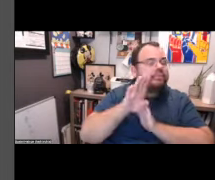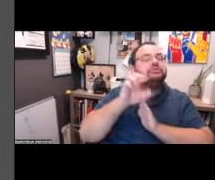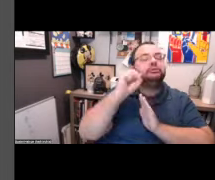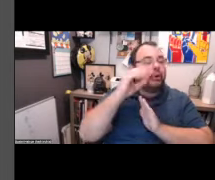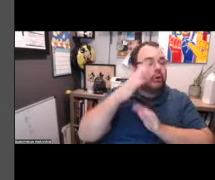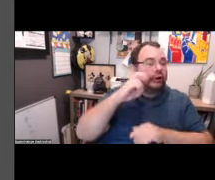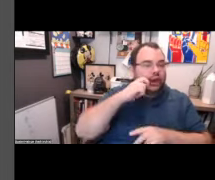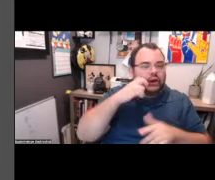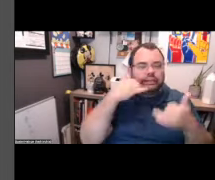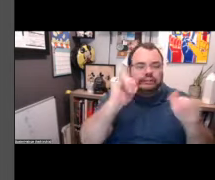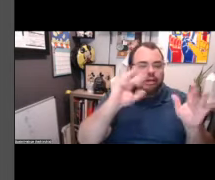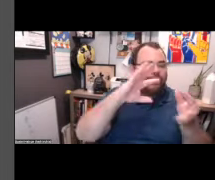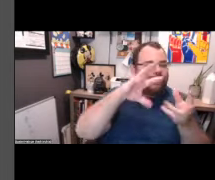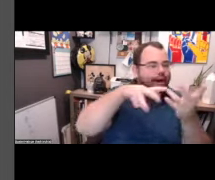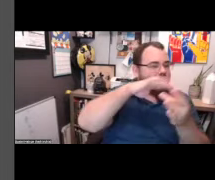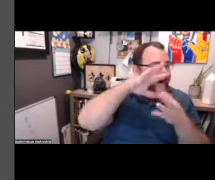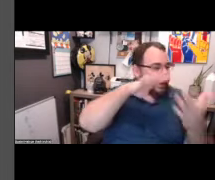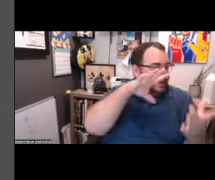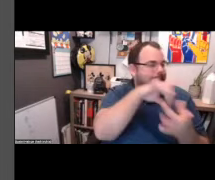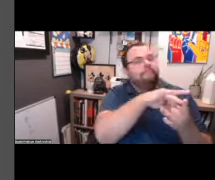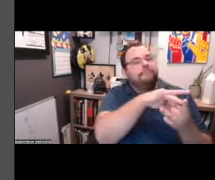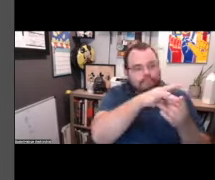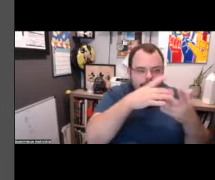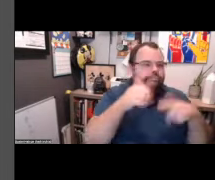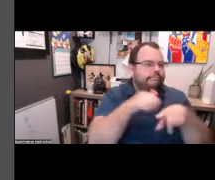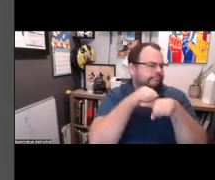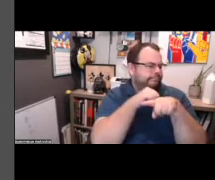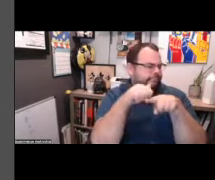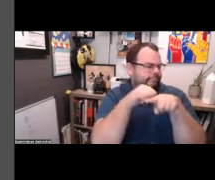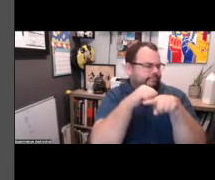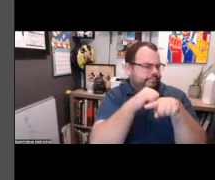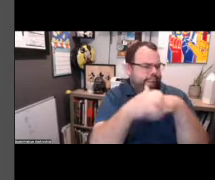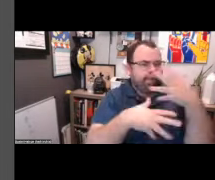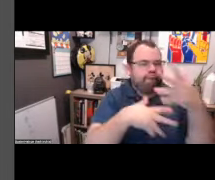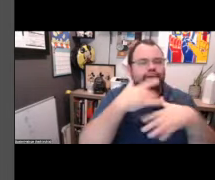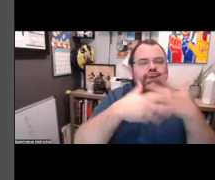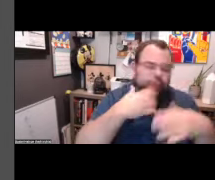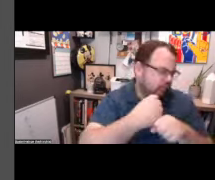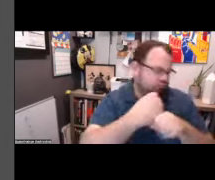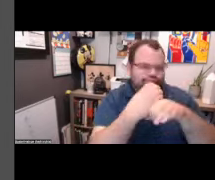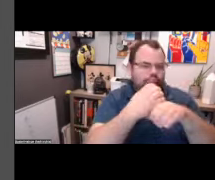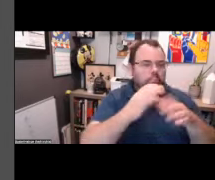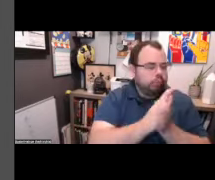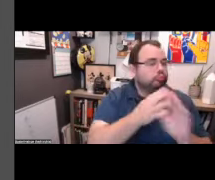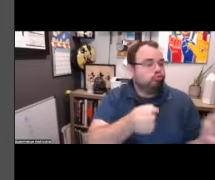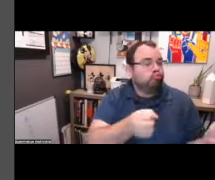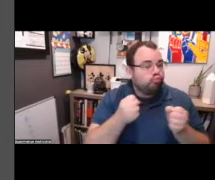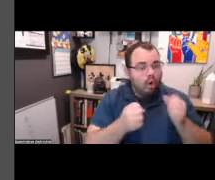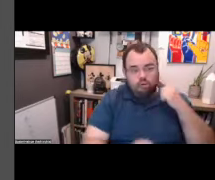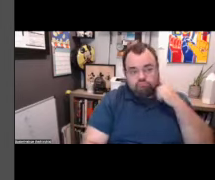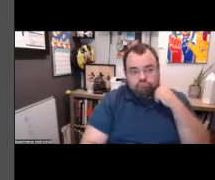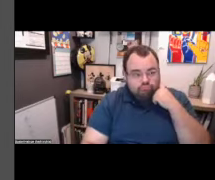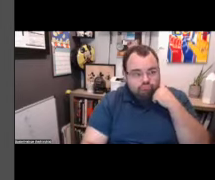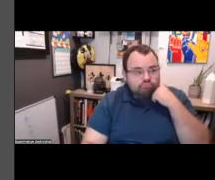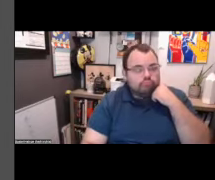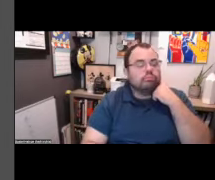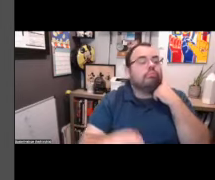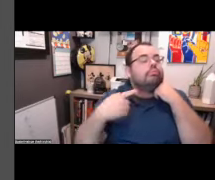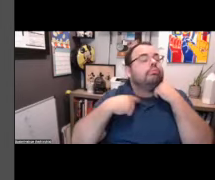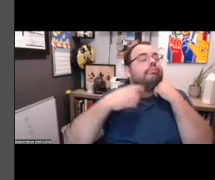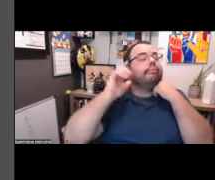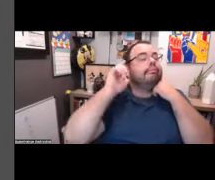in development. So the nerve still hadn't fully developed and made all these attachments. So doing a lot of training, it was able to